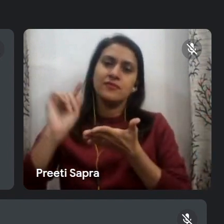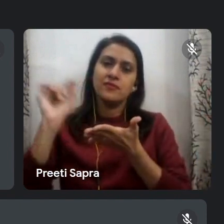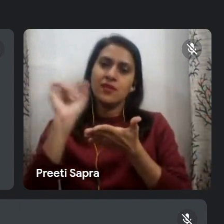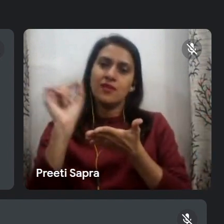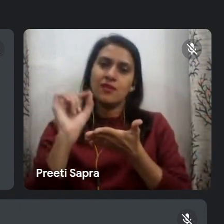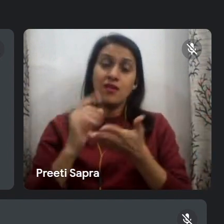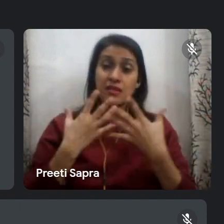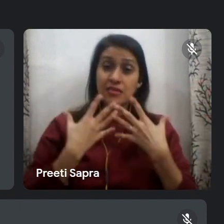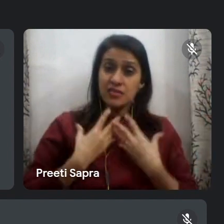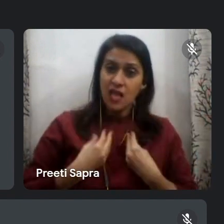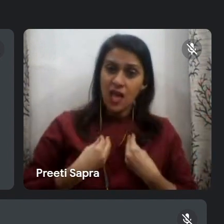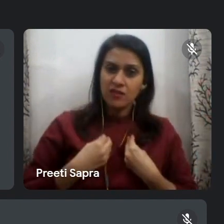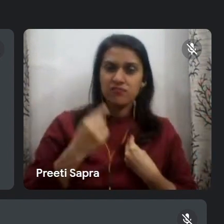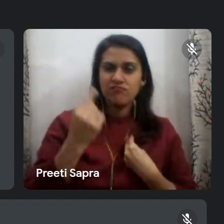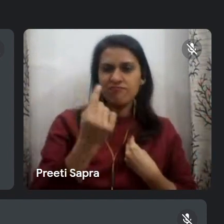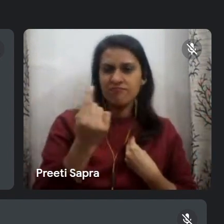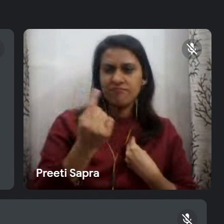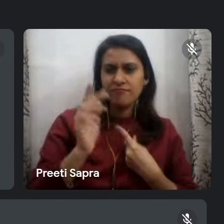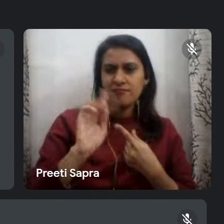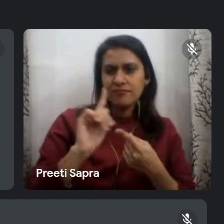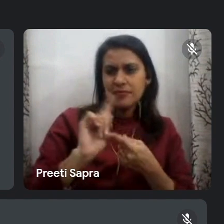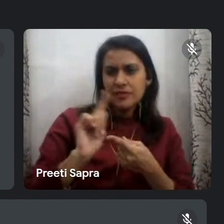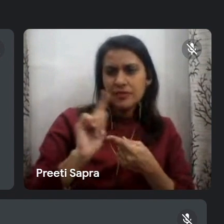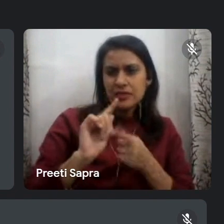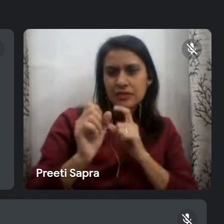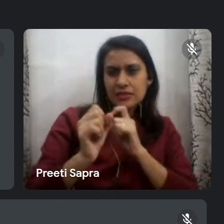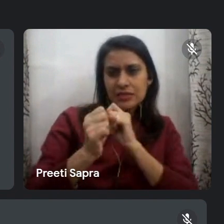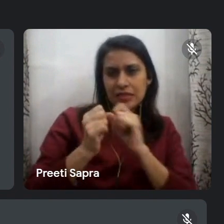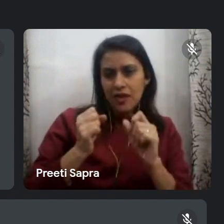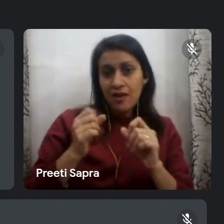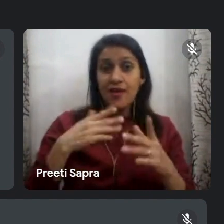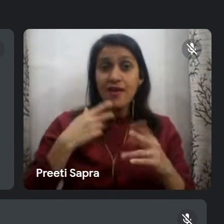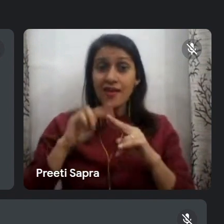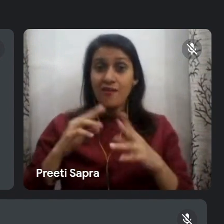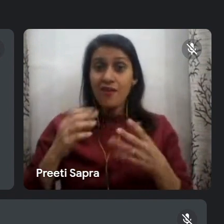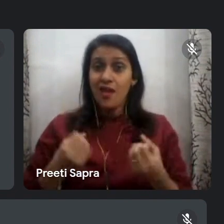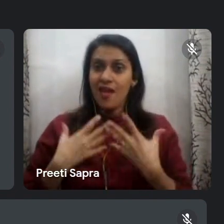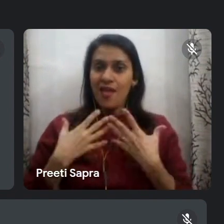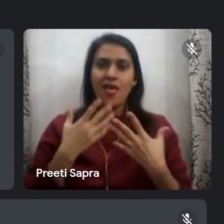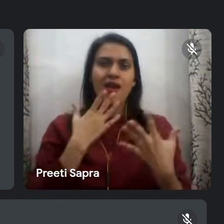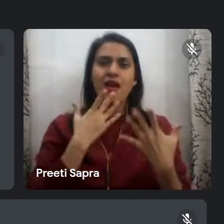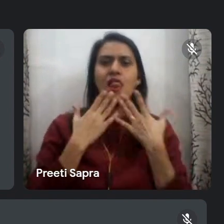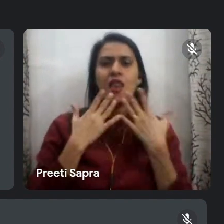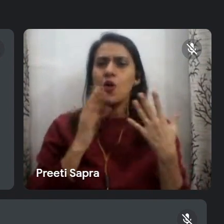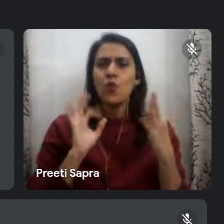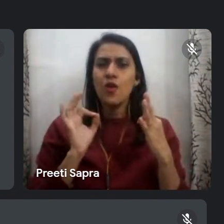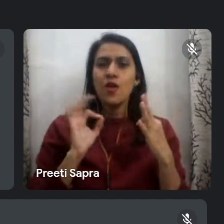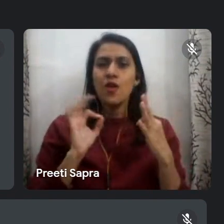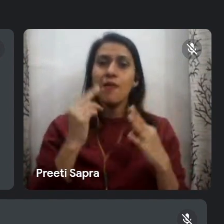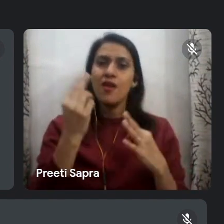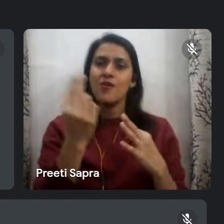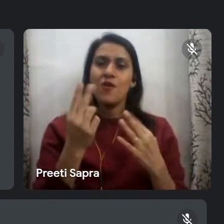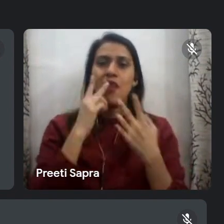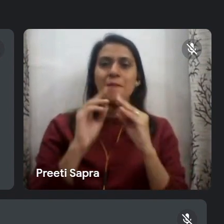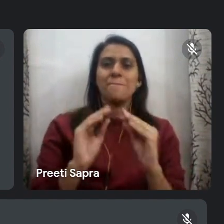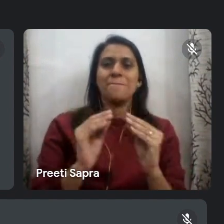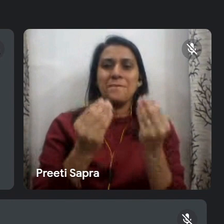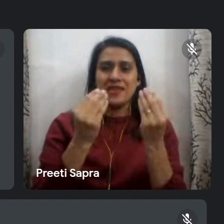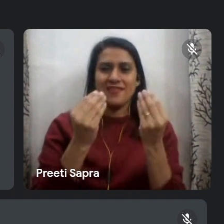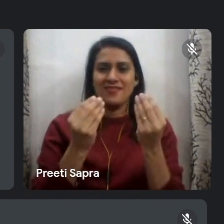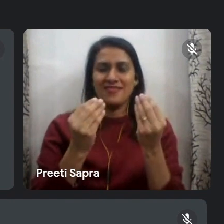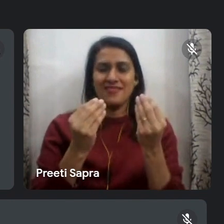used to be quite dark. If I felt happy, it used to be all not colorful, but the pictures used to be better.